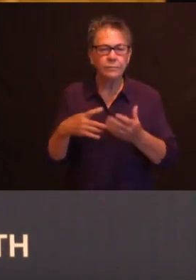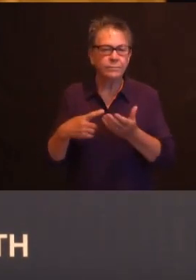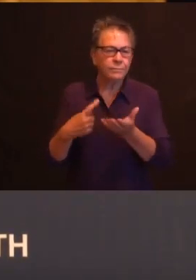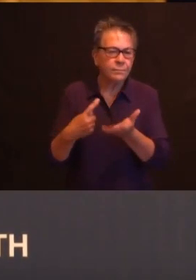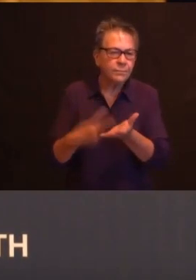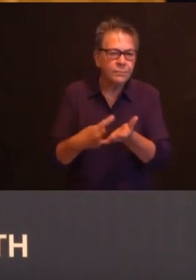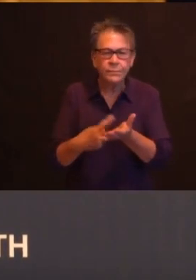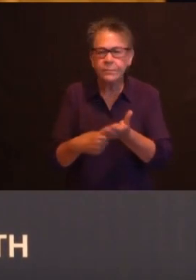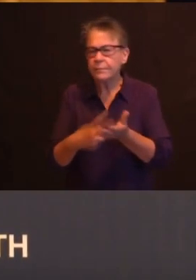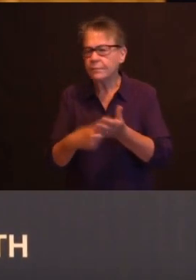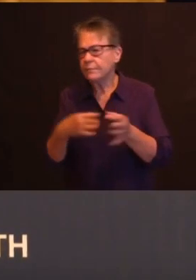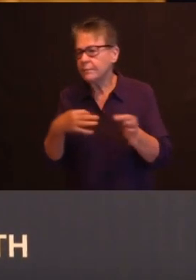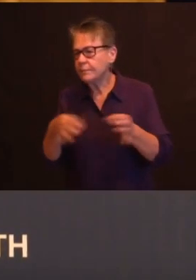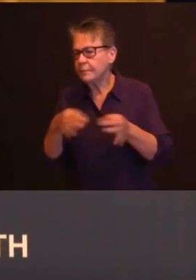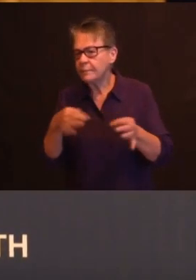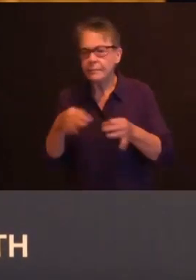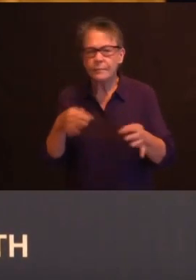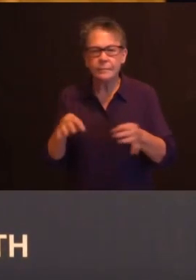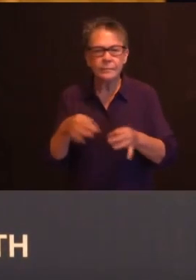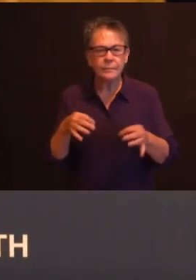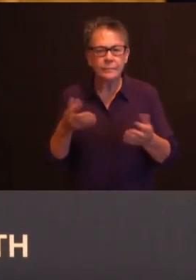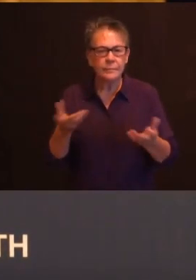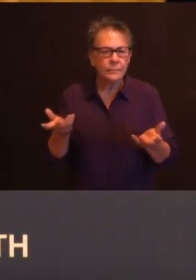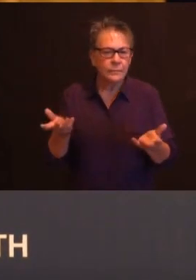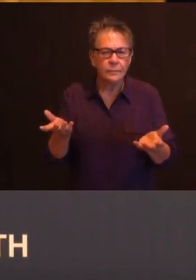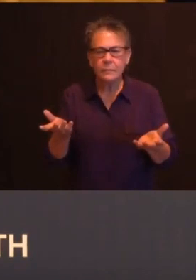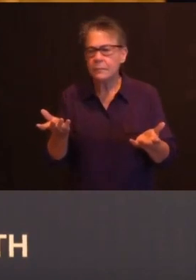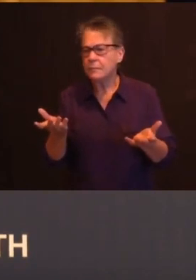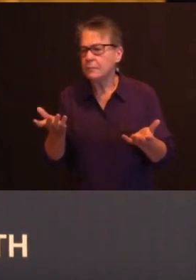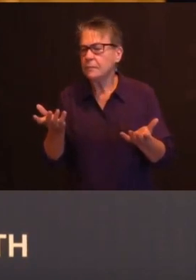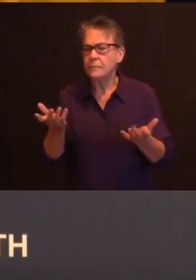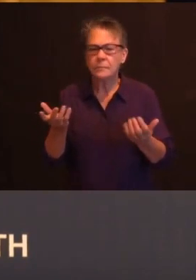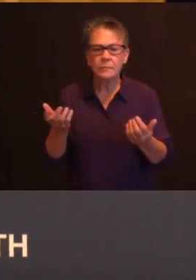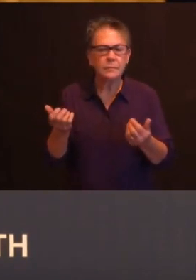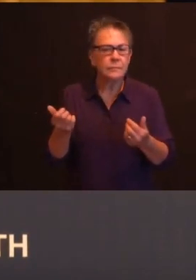questions, were there any obvious breakdowns in the system?